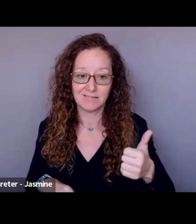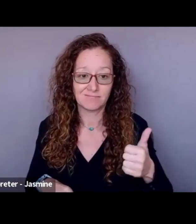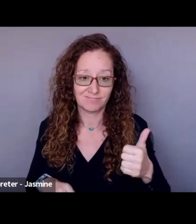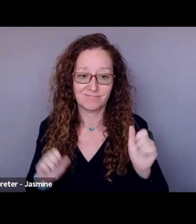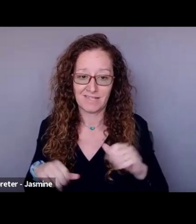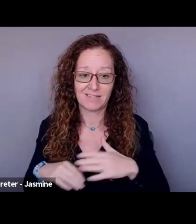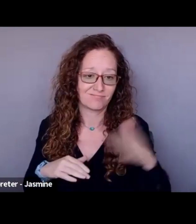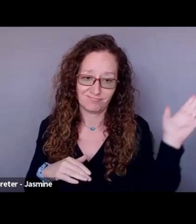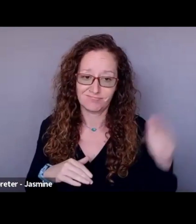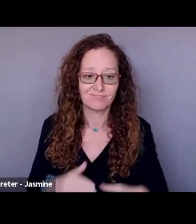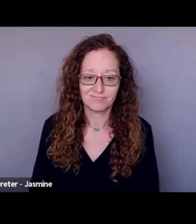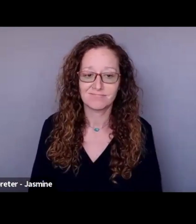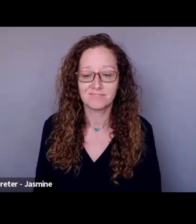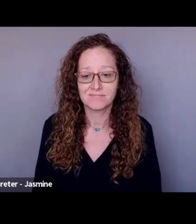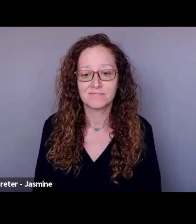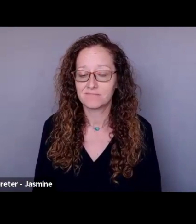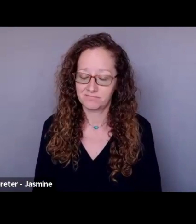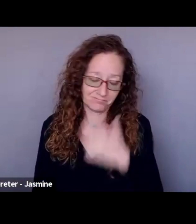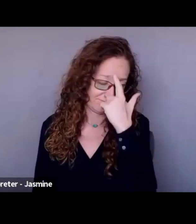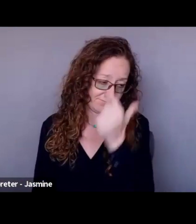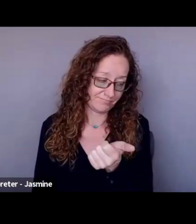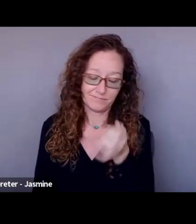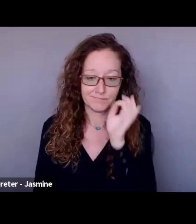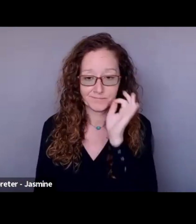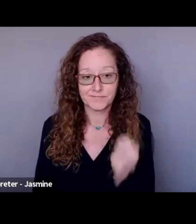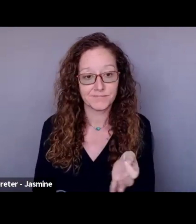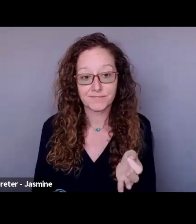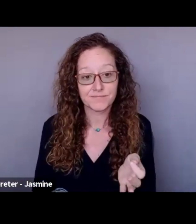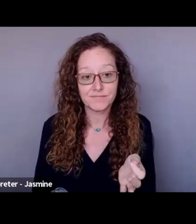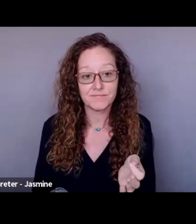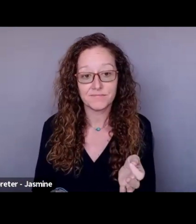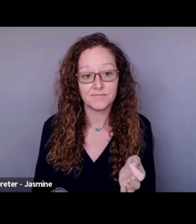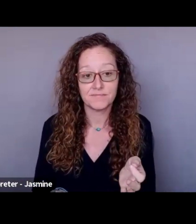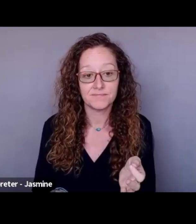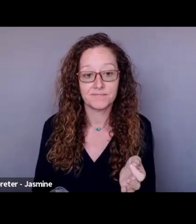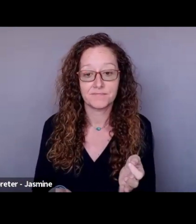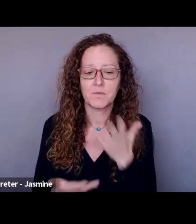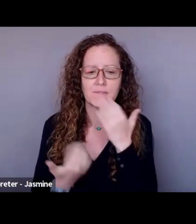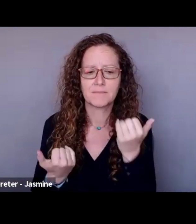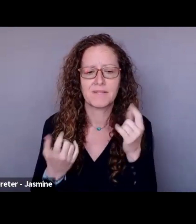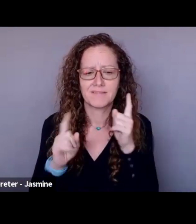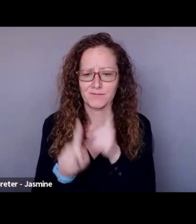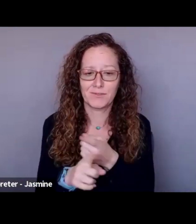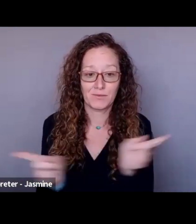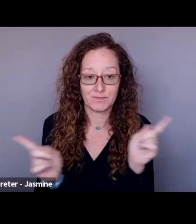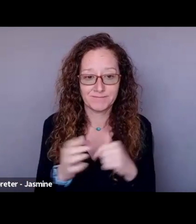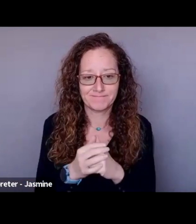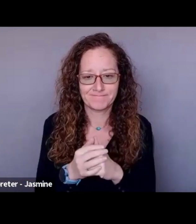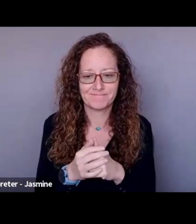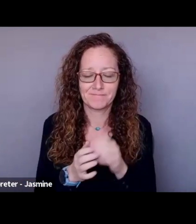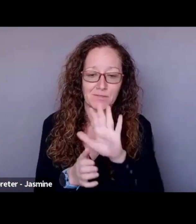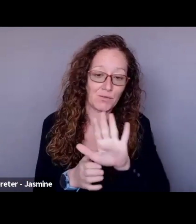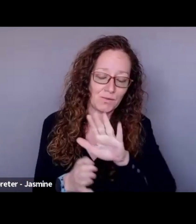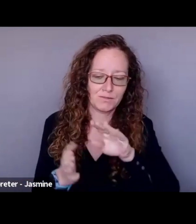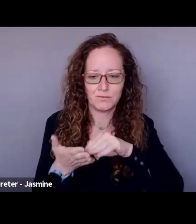So you can feel free to decide what it is that's best for you and your